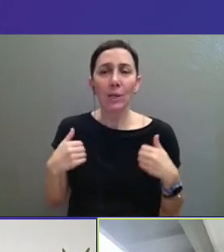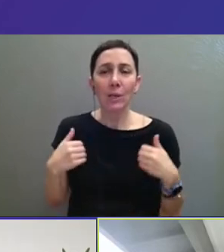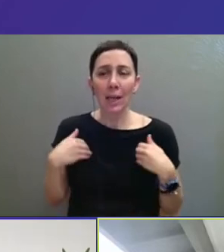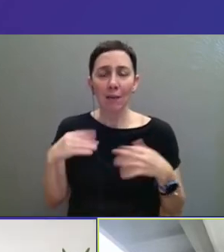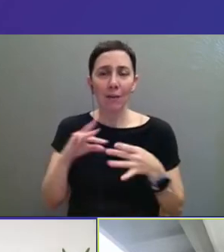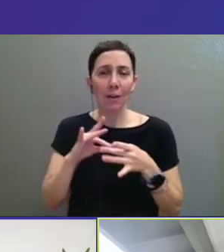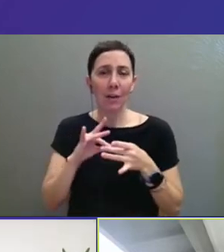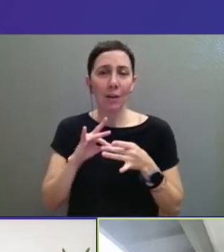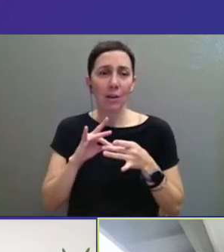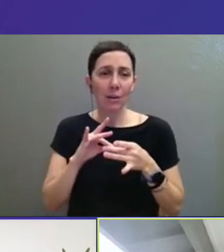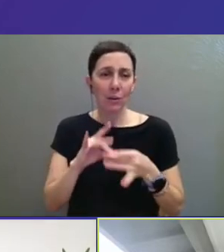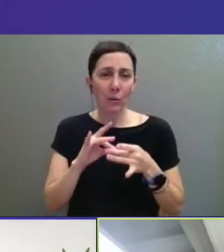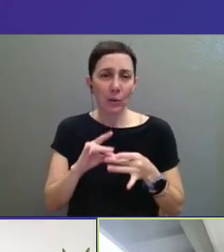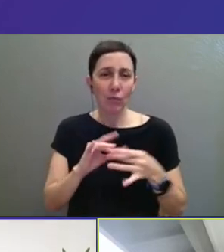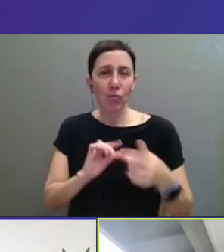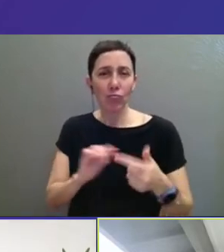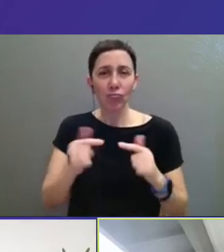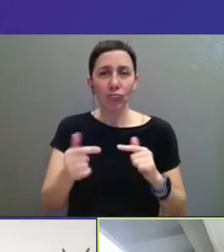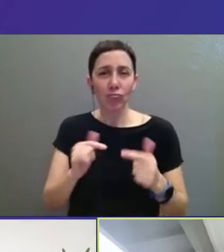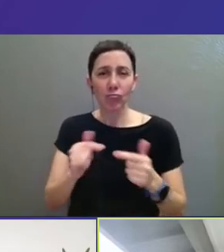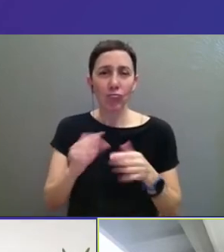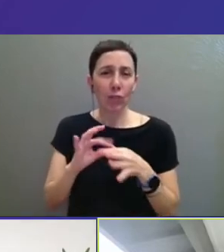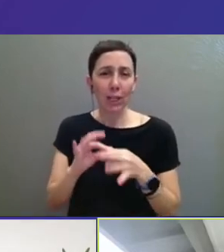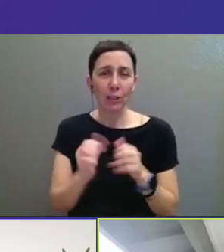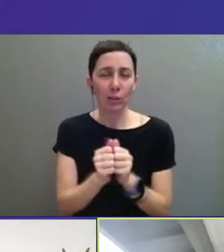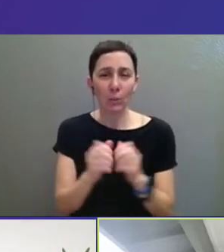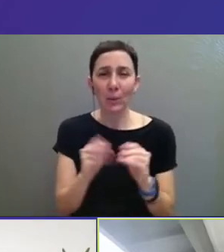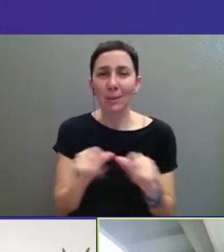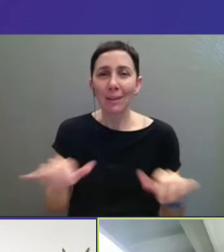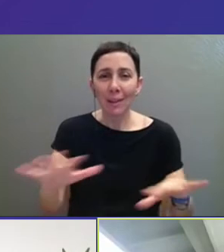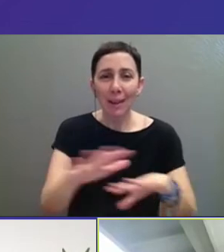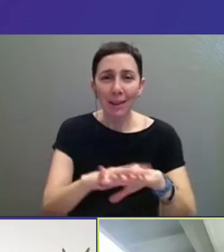that reciprocal relationship back to the land.